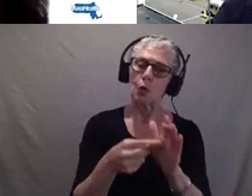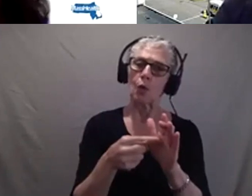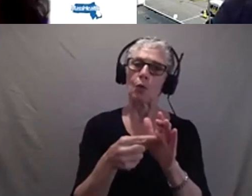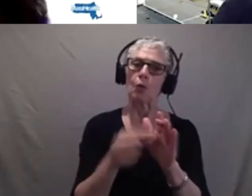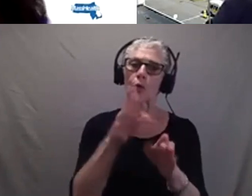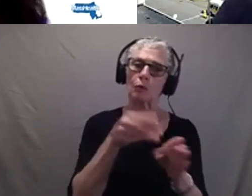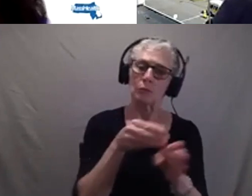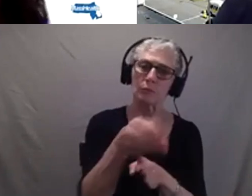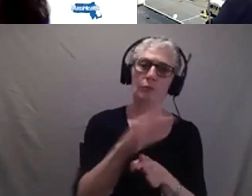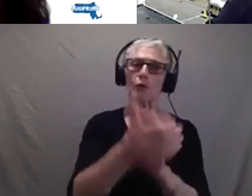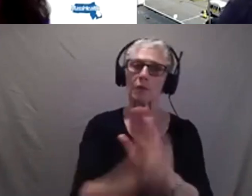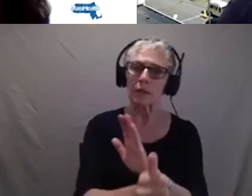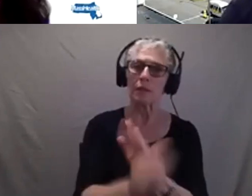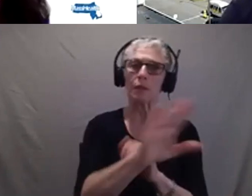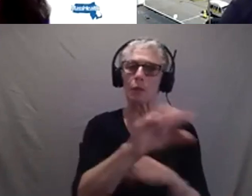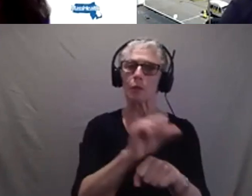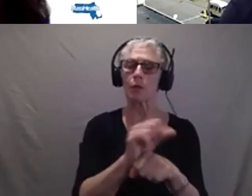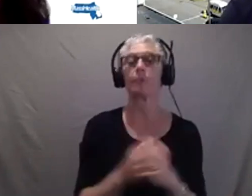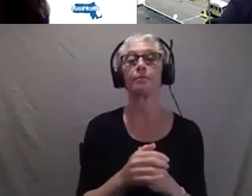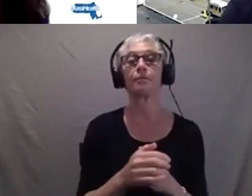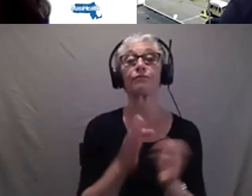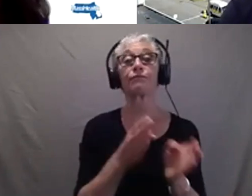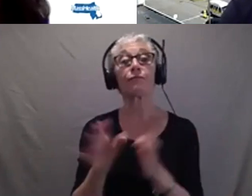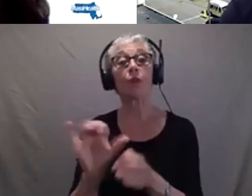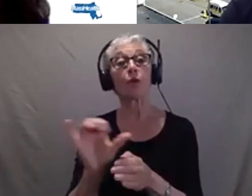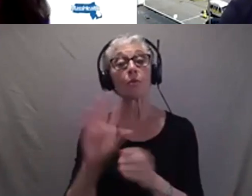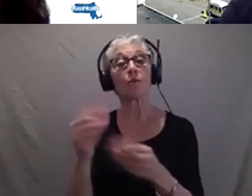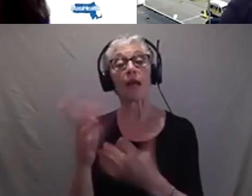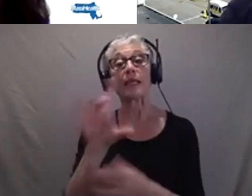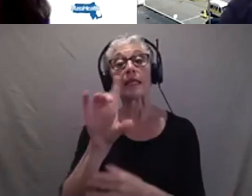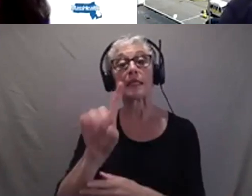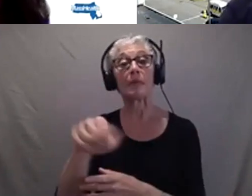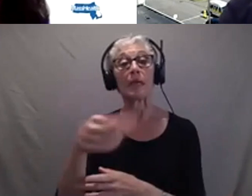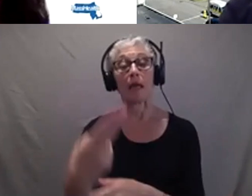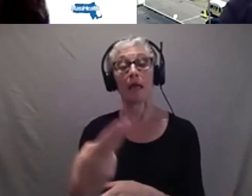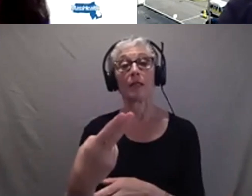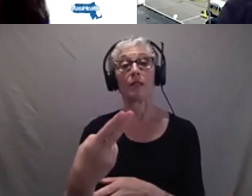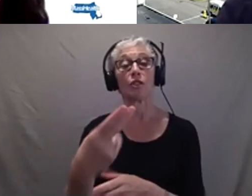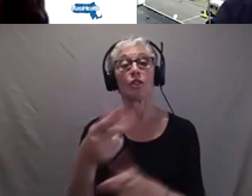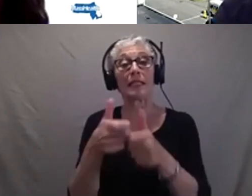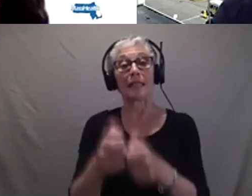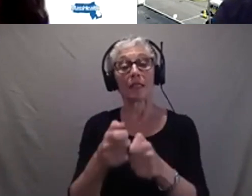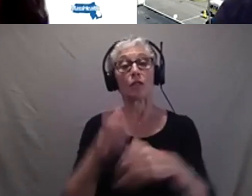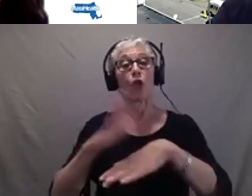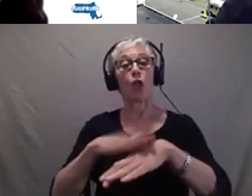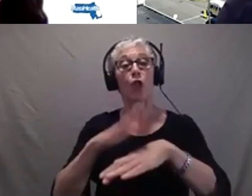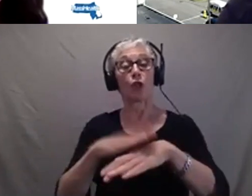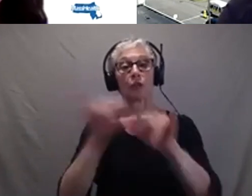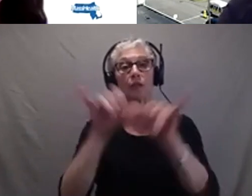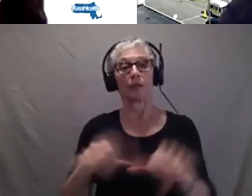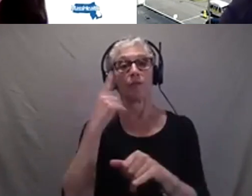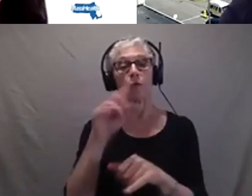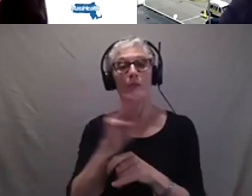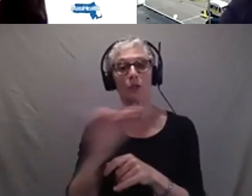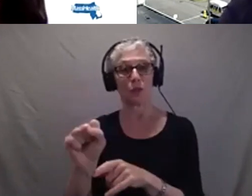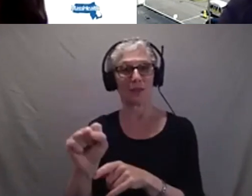craft. She's also provided translation service for the DPH COVID-19 text alert system, which covers the state of Massachusetts.